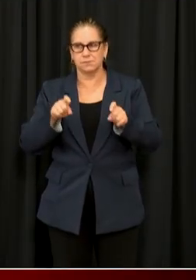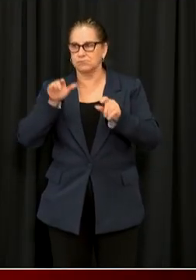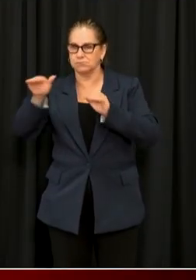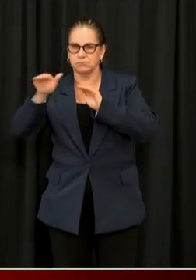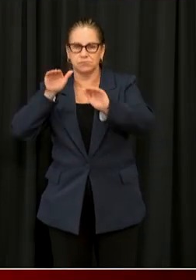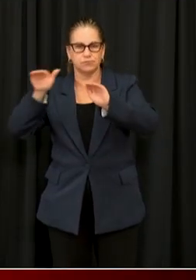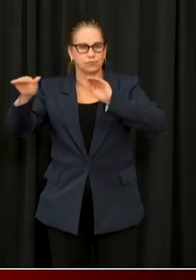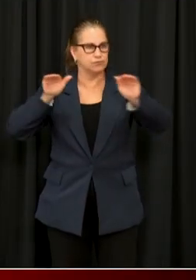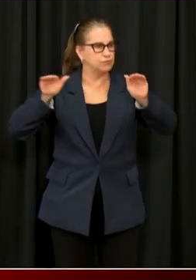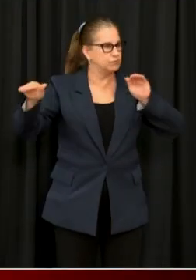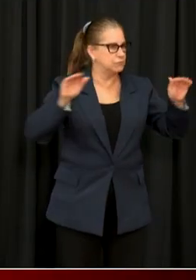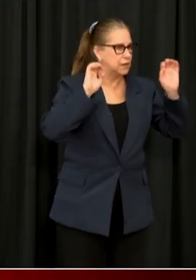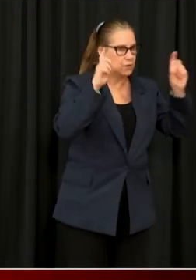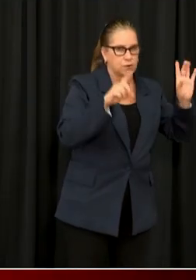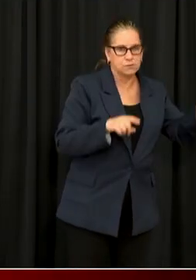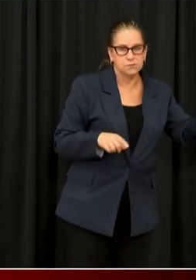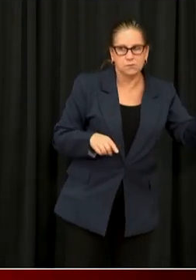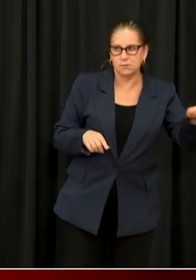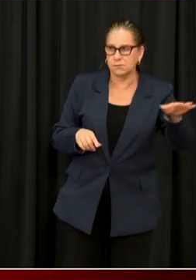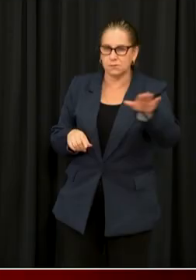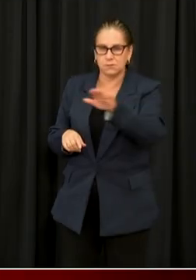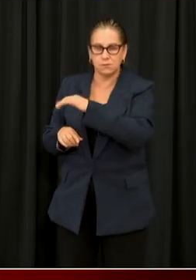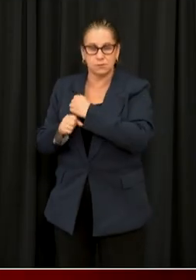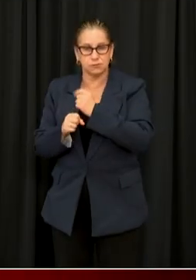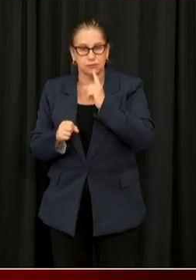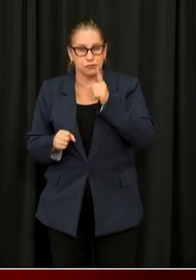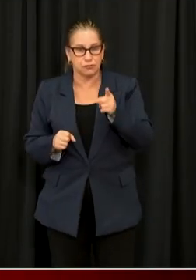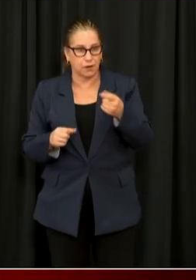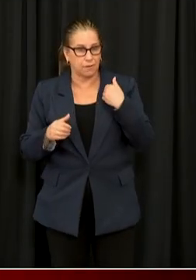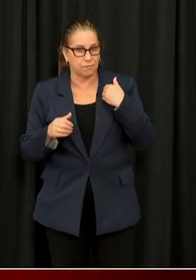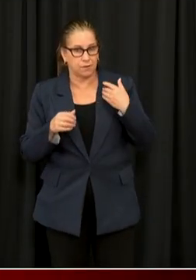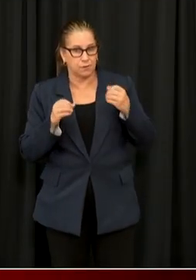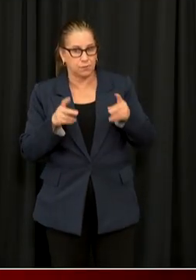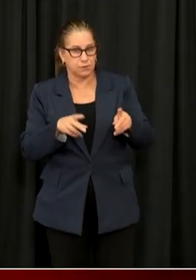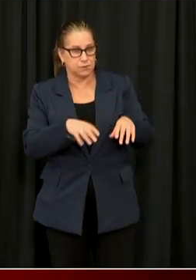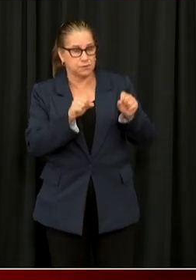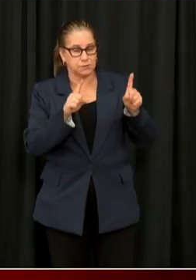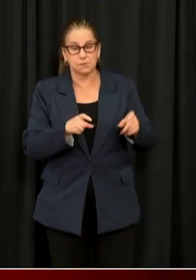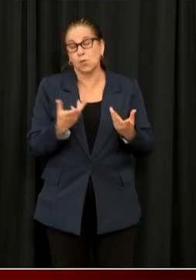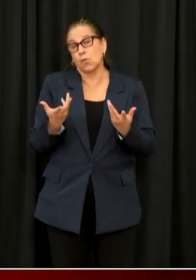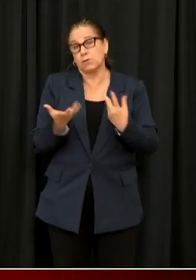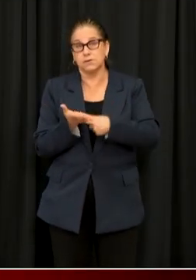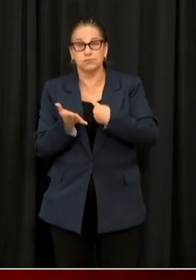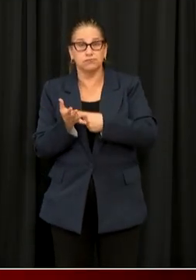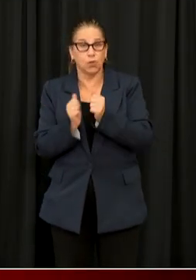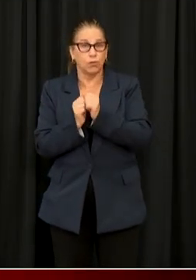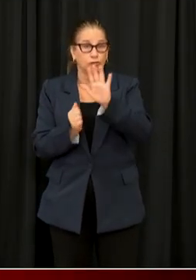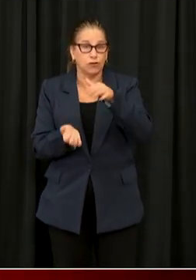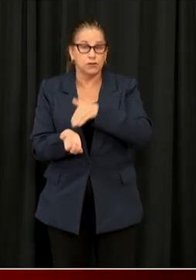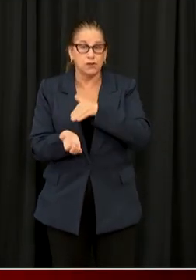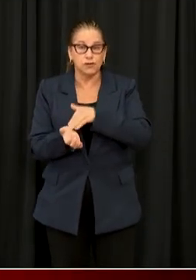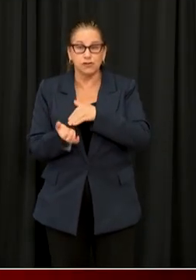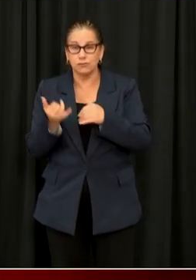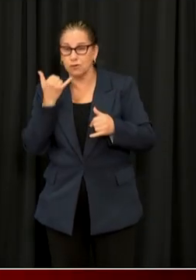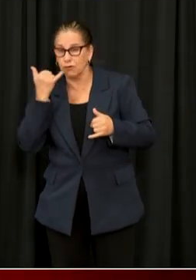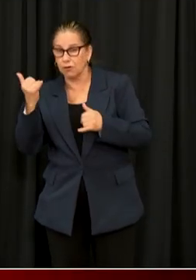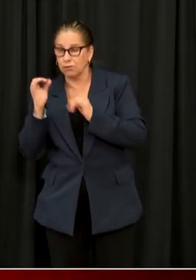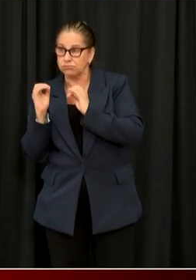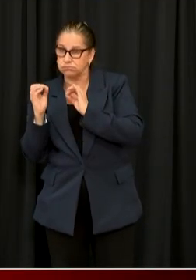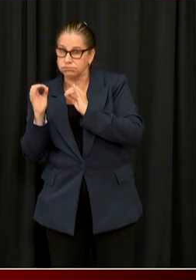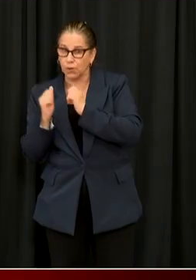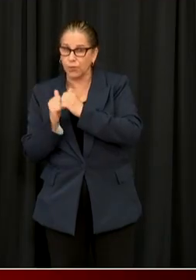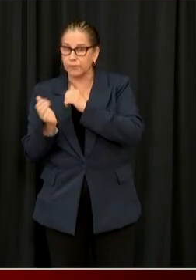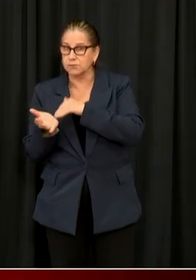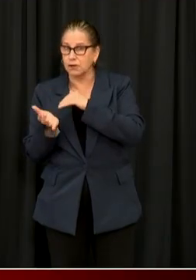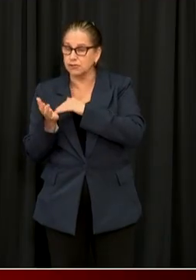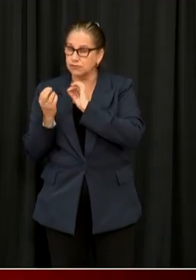that people are having those discussions with their healthcare provider in terms of consulting with them about their need to have a test